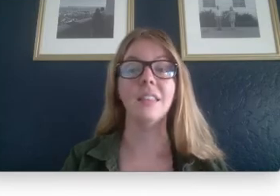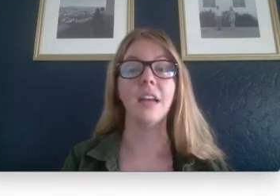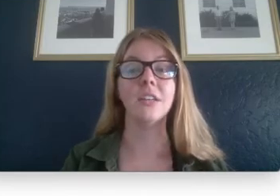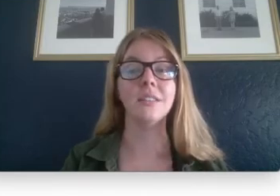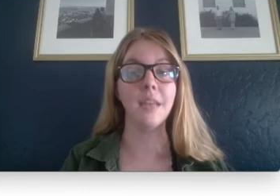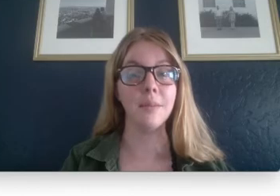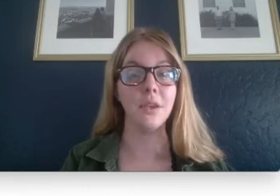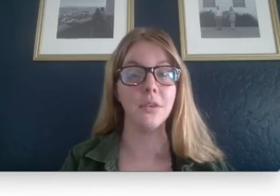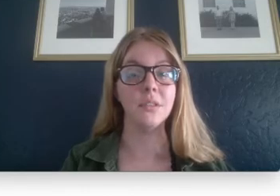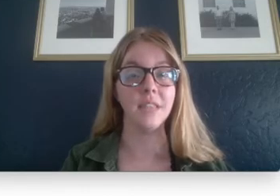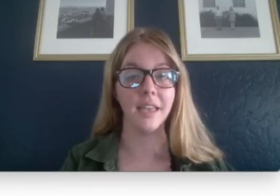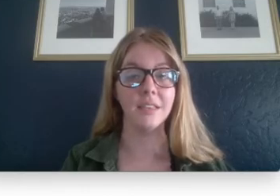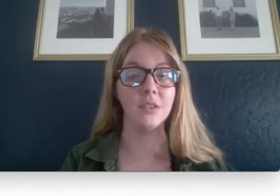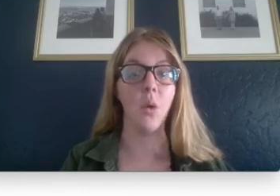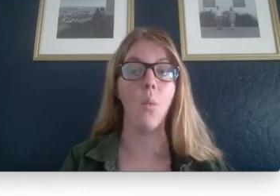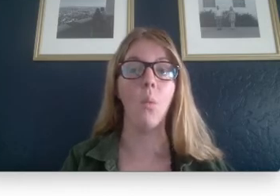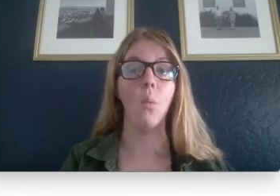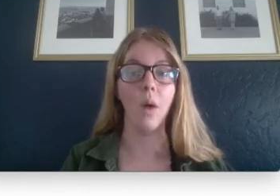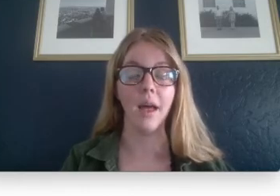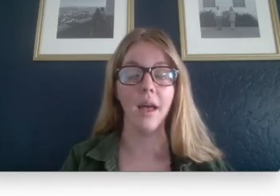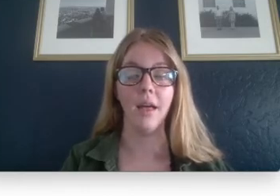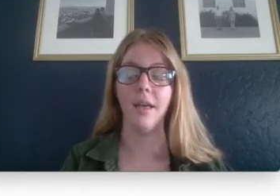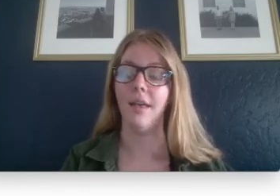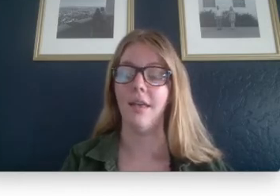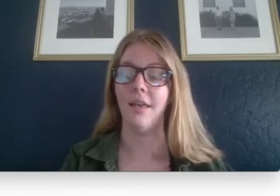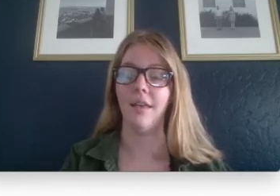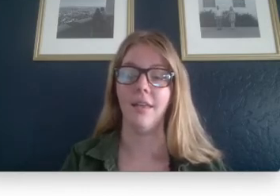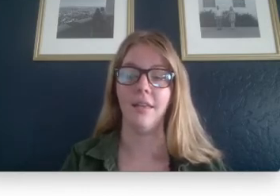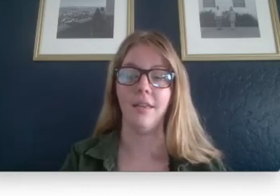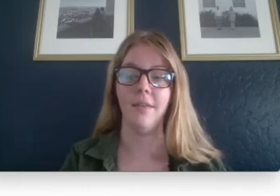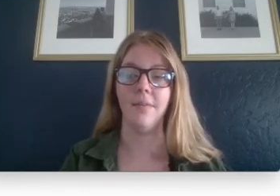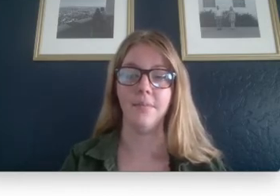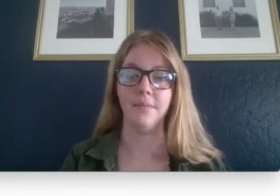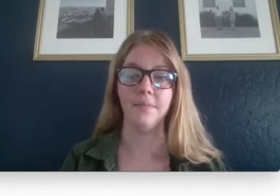The letter W says W.